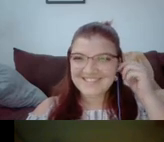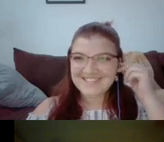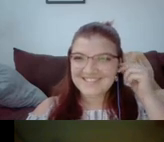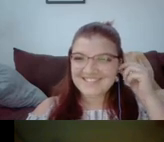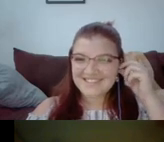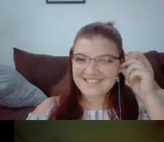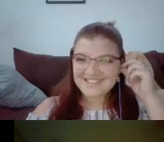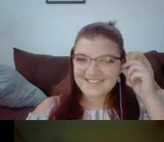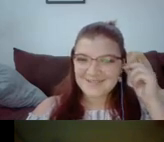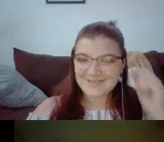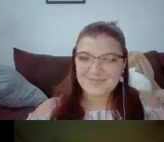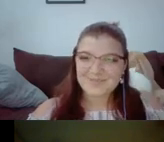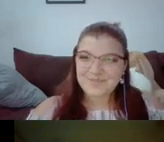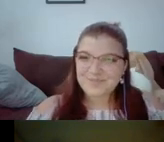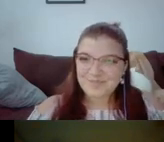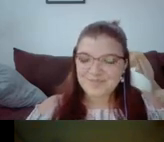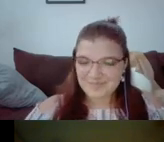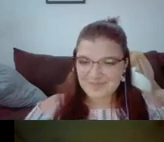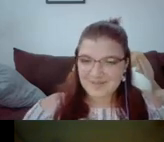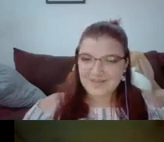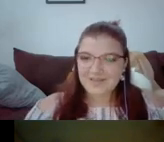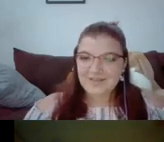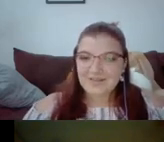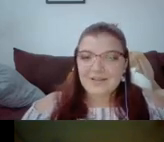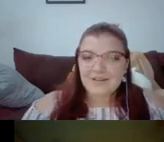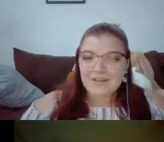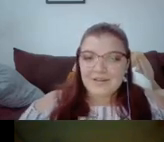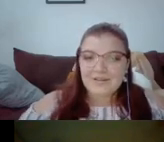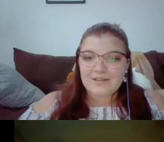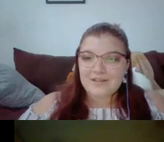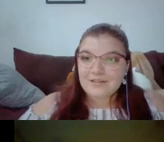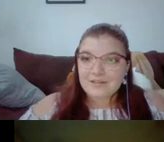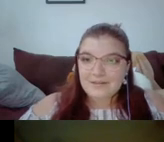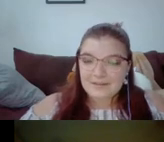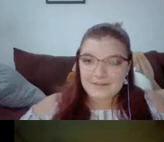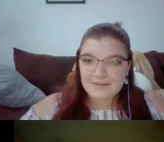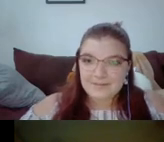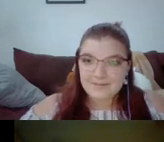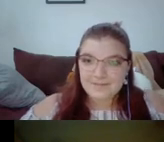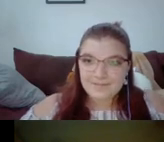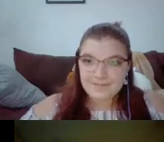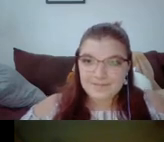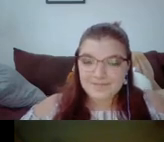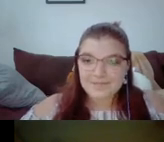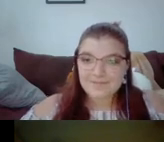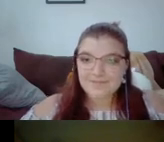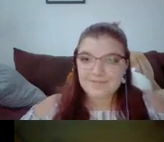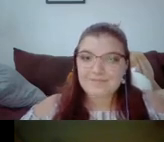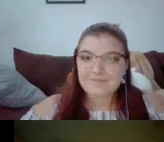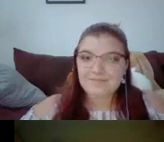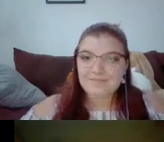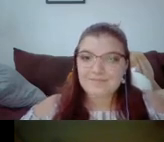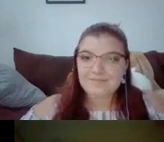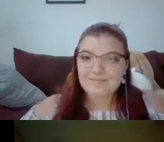my schoolgirl memories bring, and naught on life's pathway seems so fair as the gladsome days when